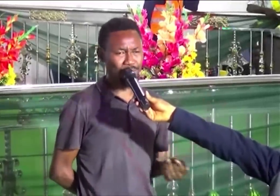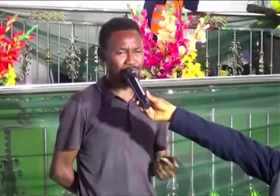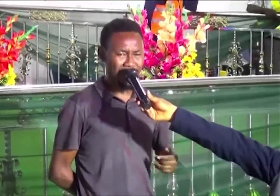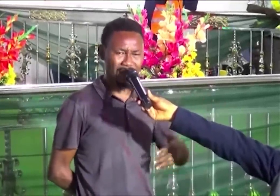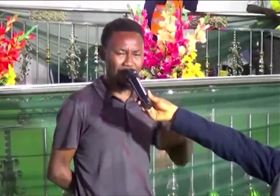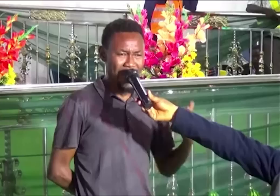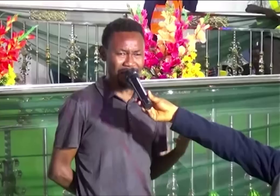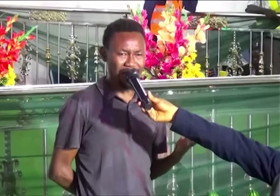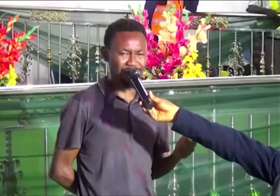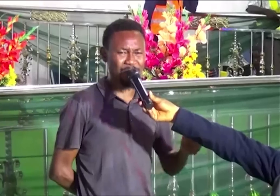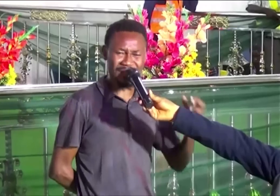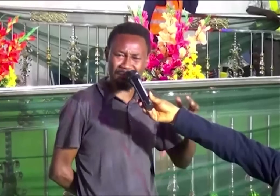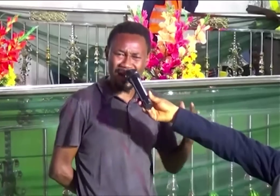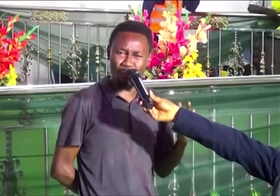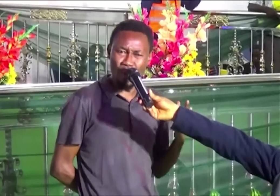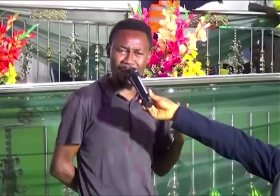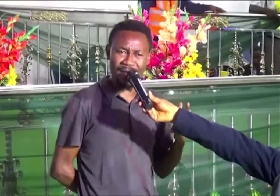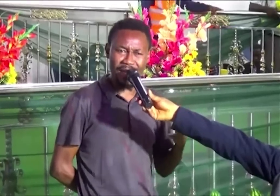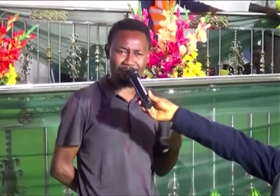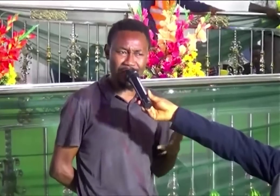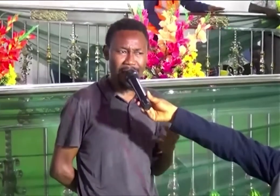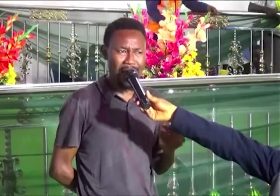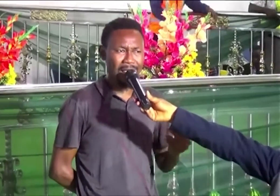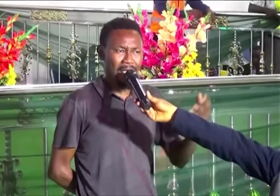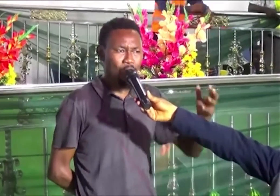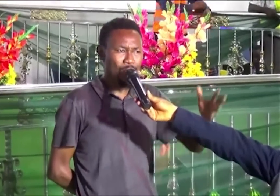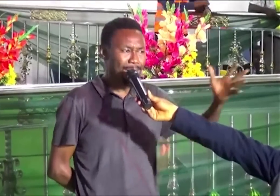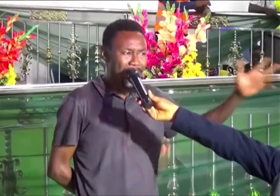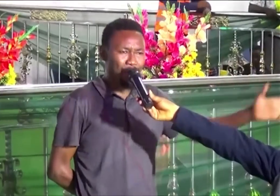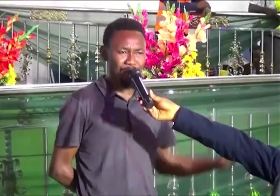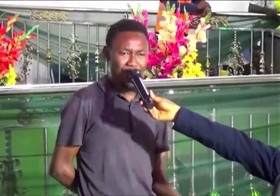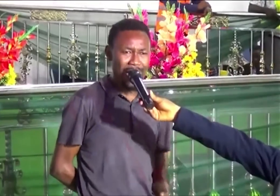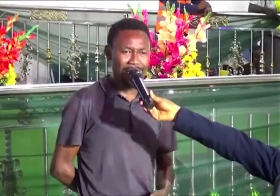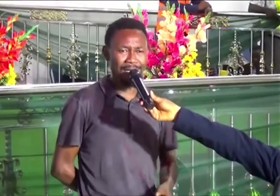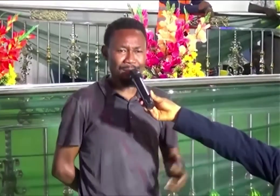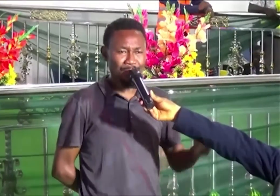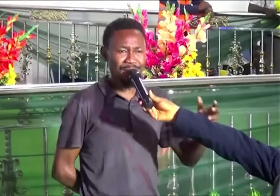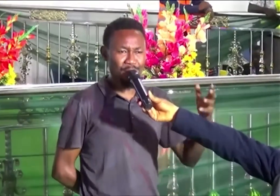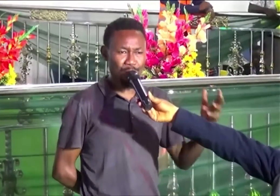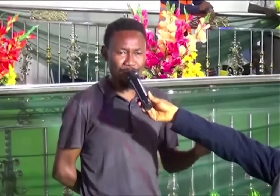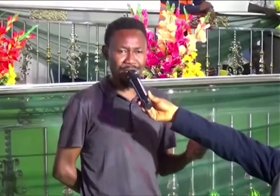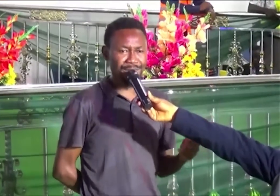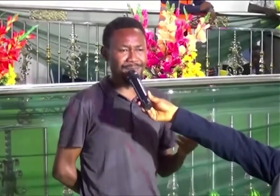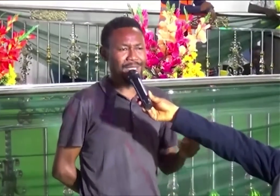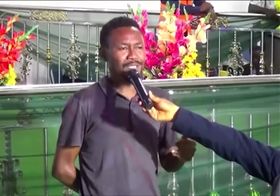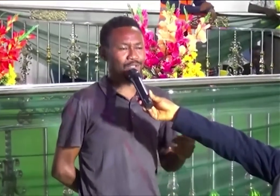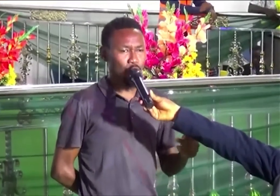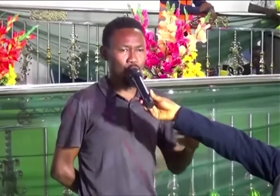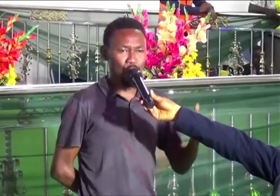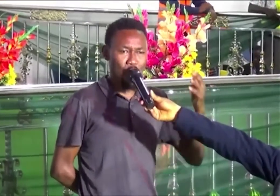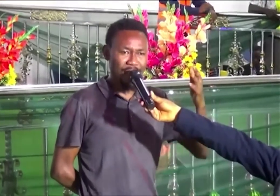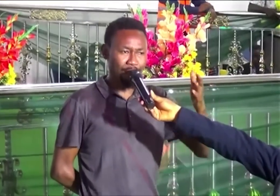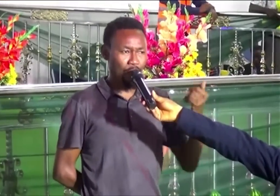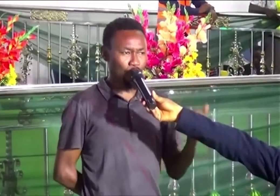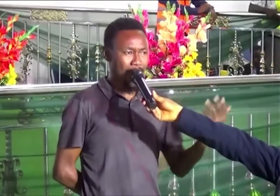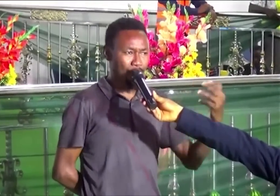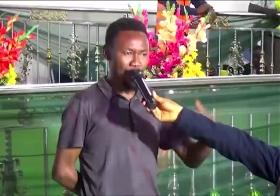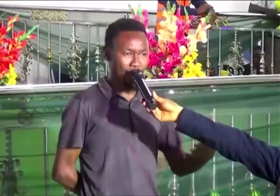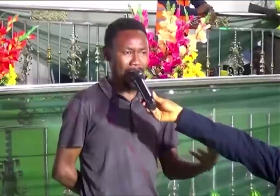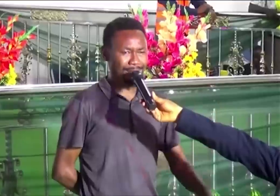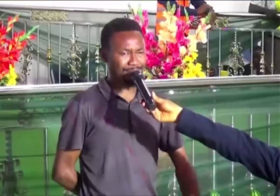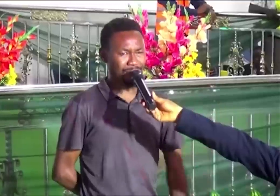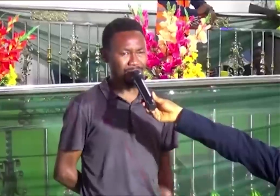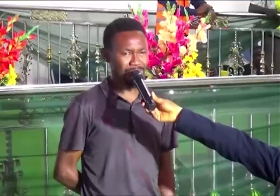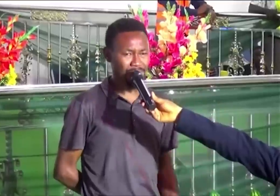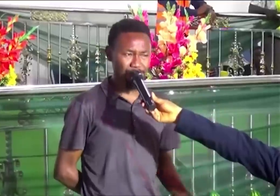nkan ba sele si mi mo se pari mo mo mi ni e pe o de ma bon bi ba mi o mo bi so ore won lo wa mu mi wa